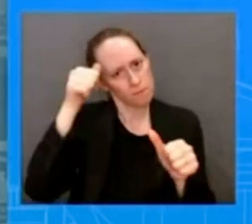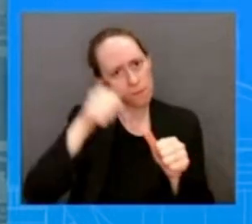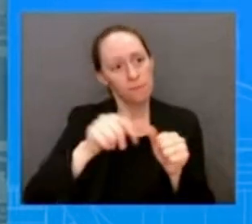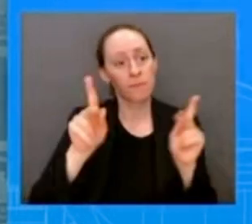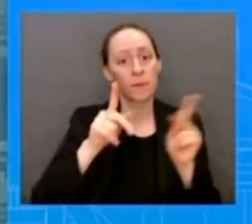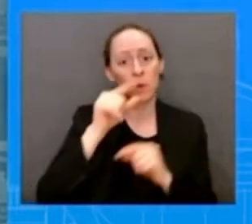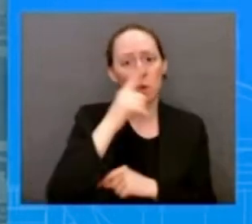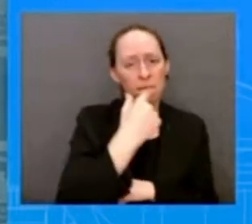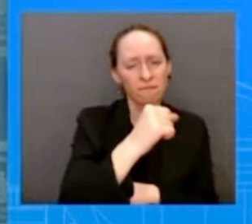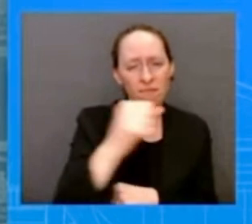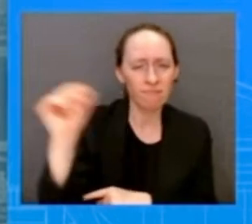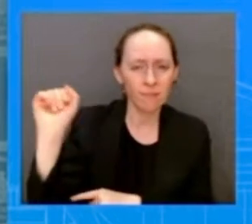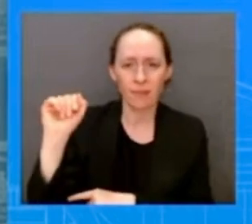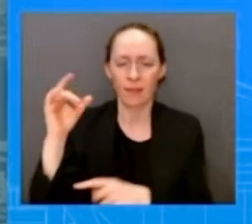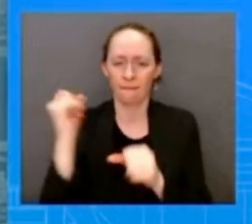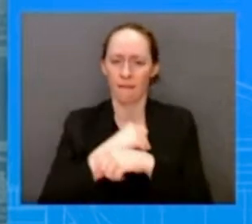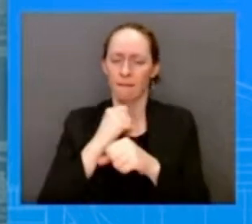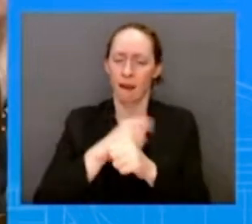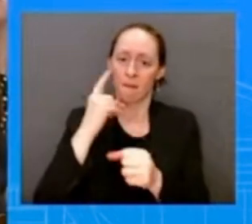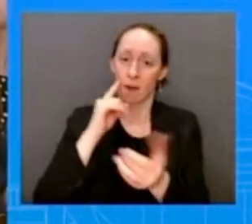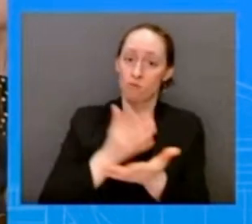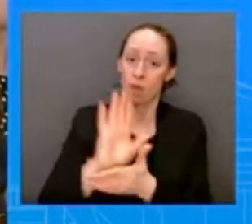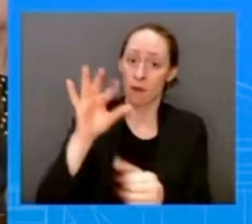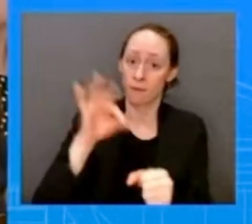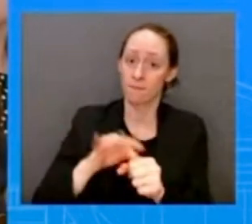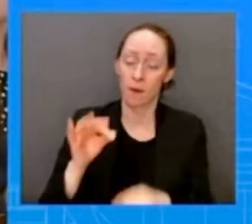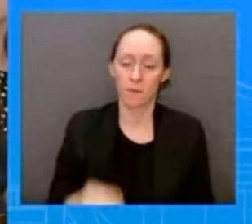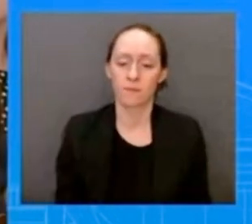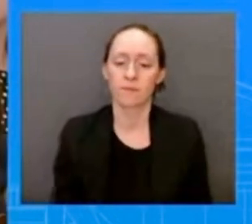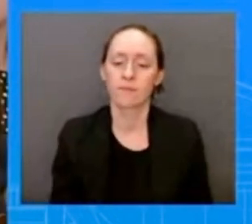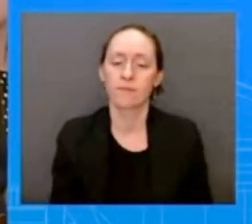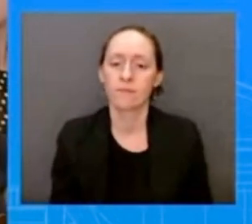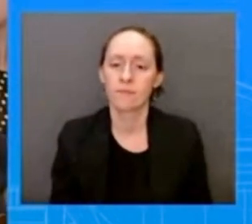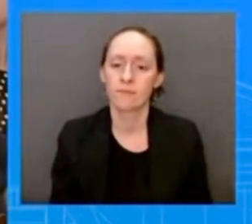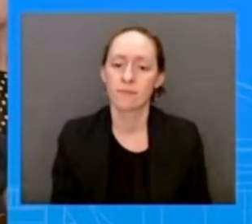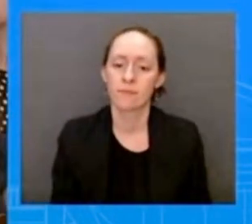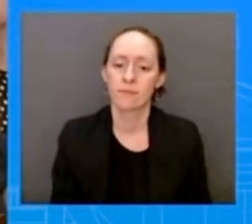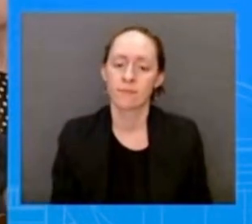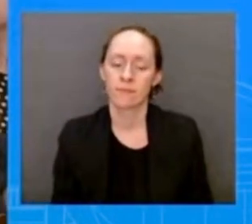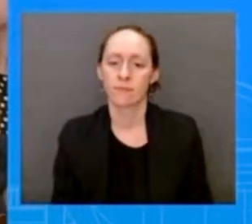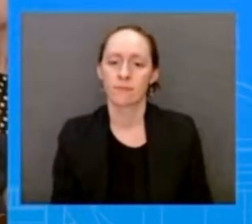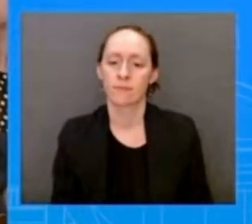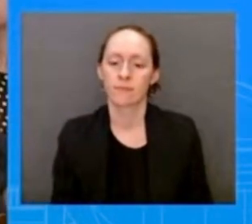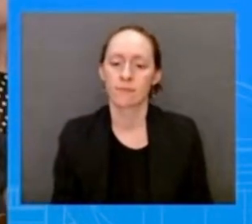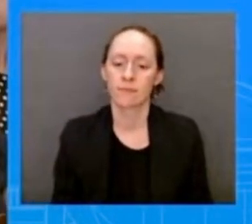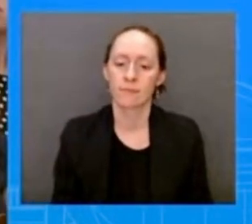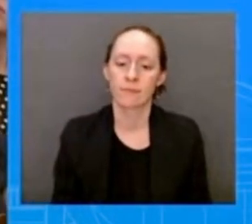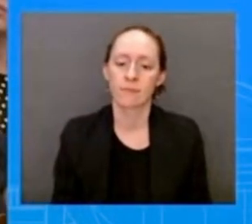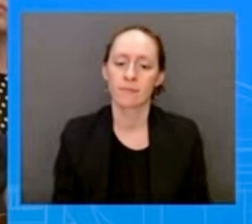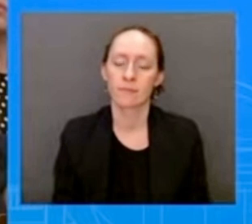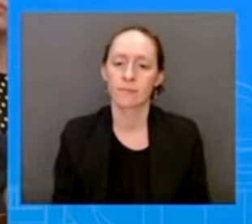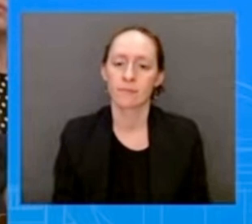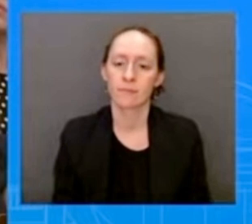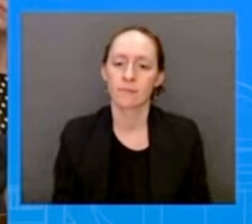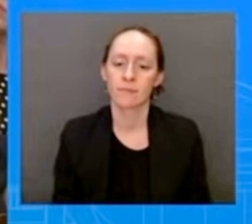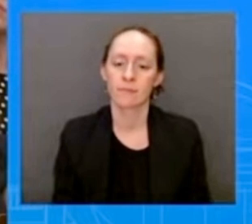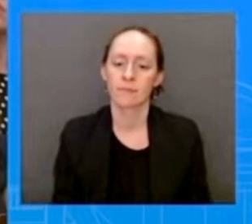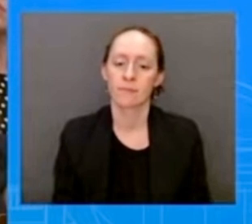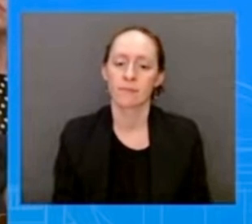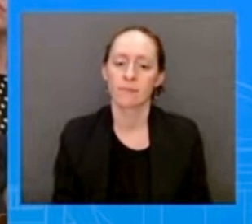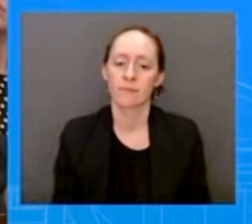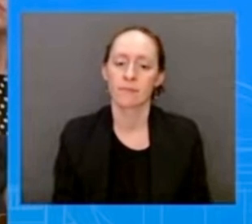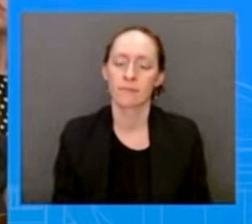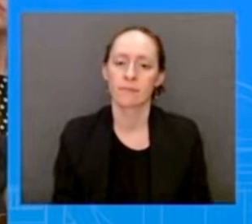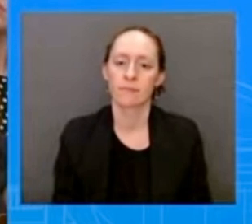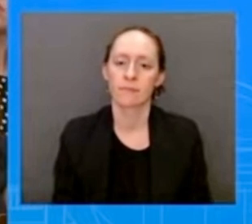for the rights of many Americans. Another question: the COVID era SNAP benefits expired this week. Some